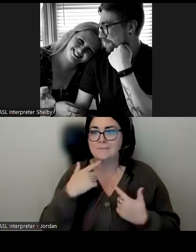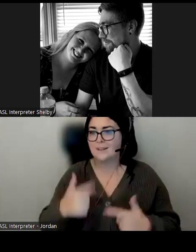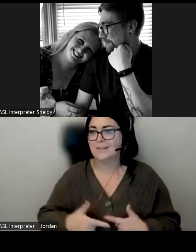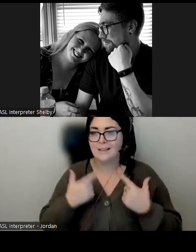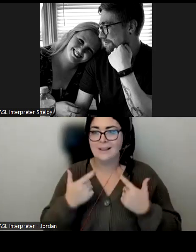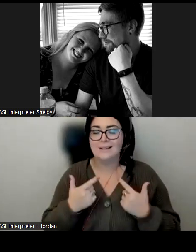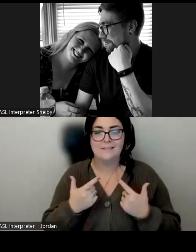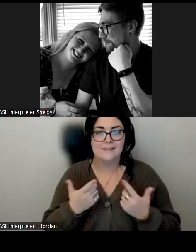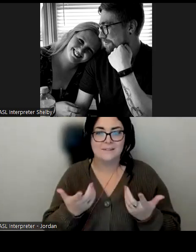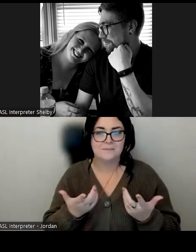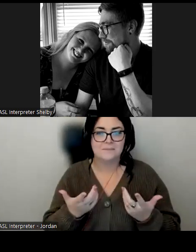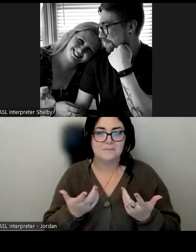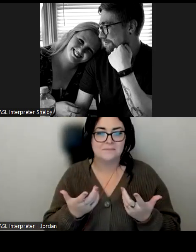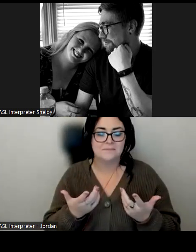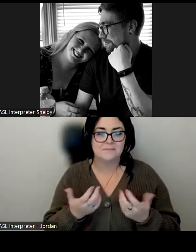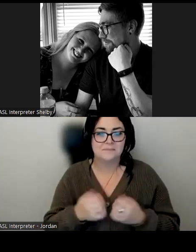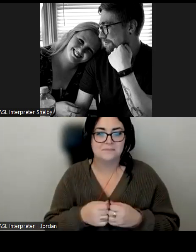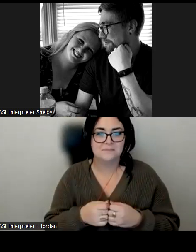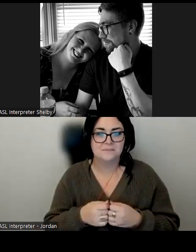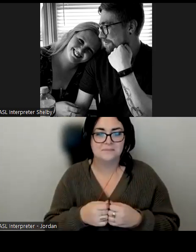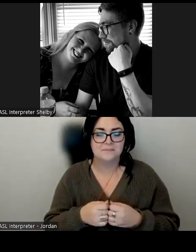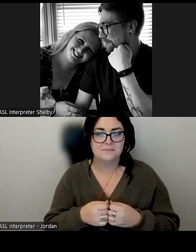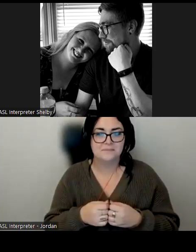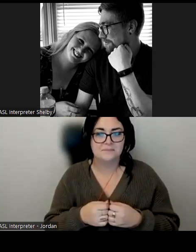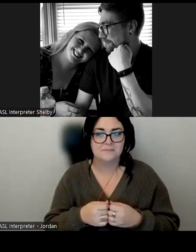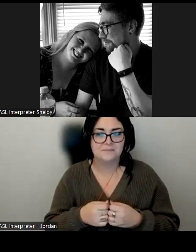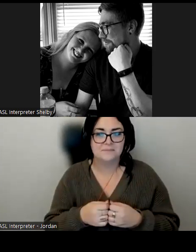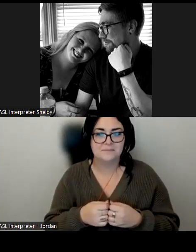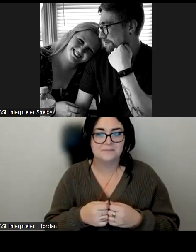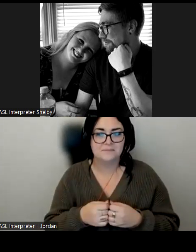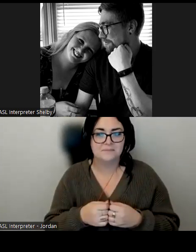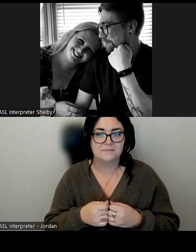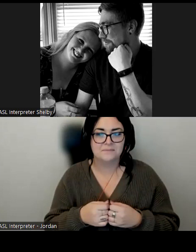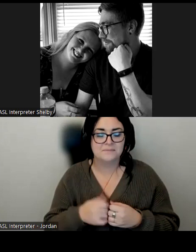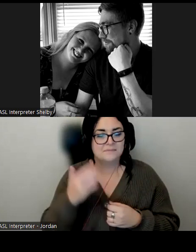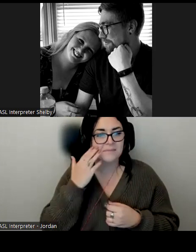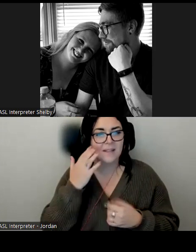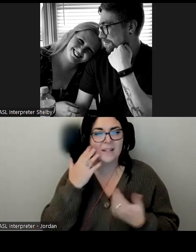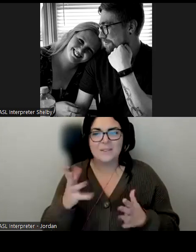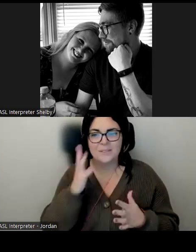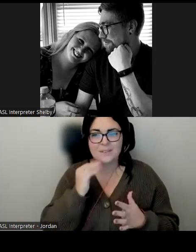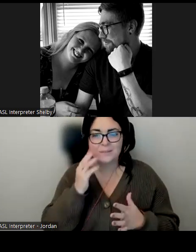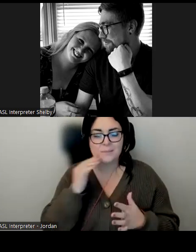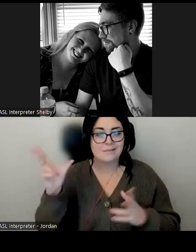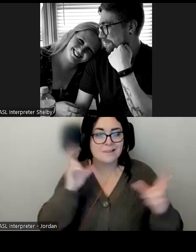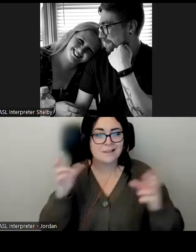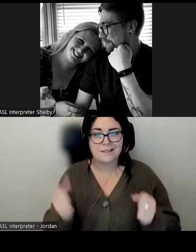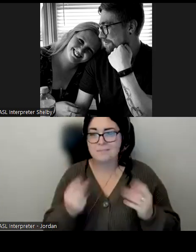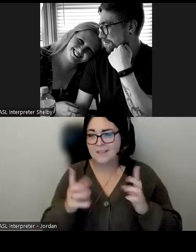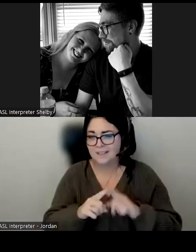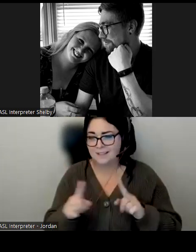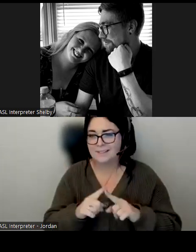especially with people who I've experienced, so many stories that I've heard from people that I've worked